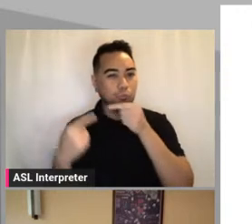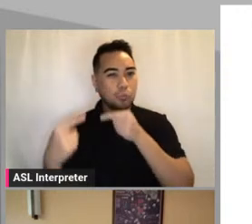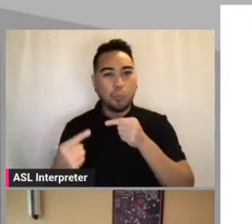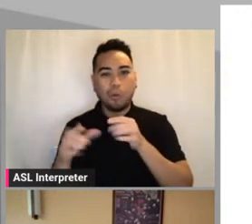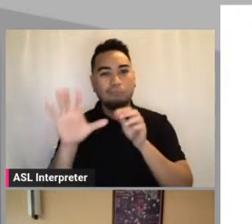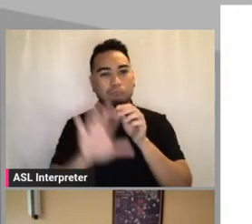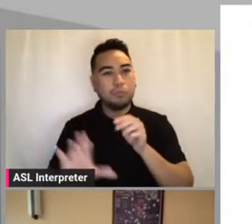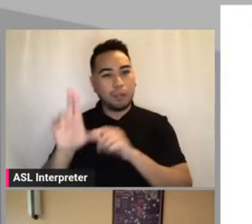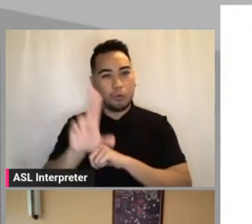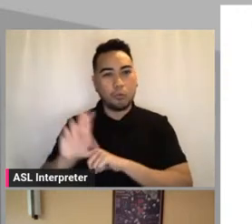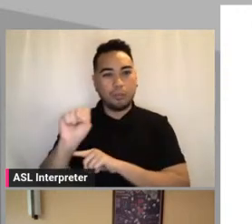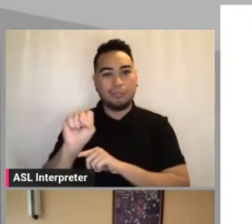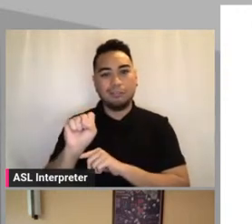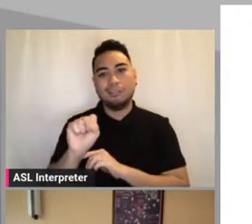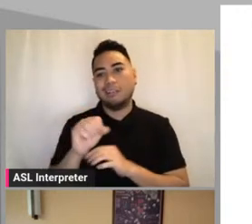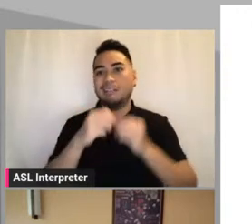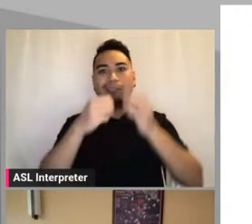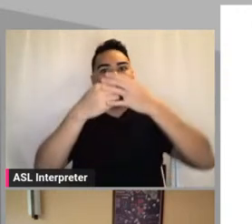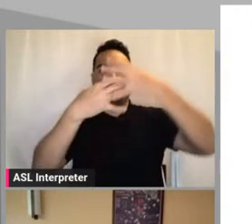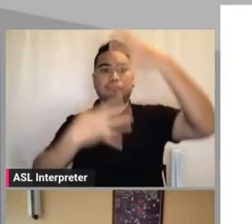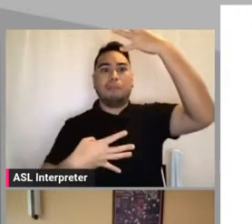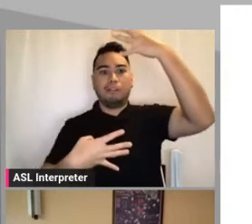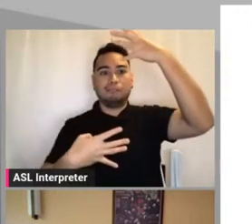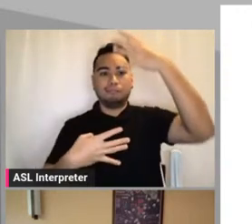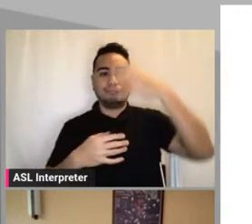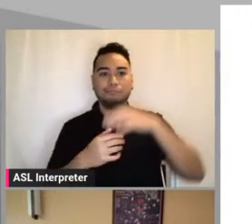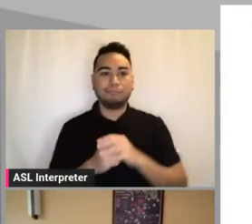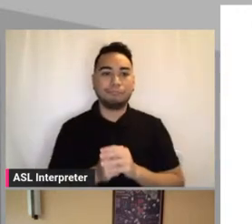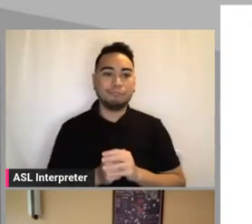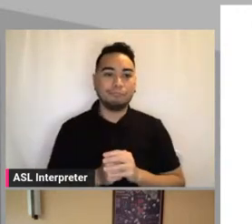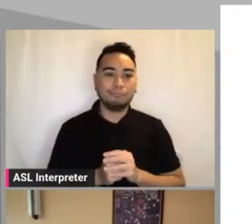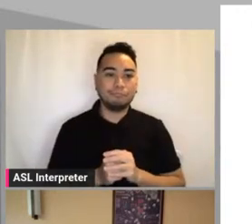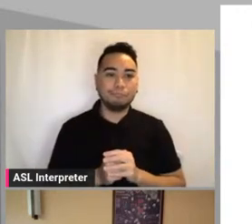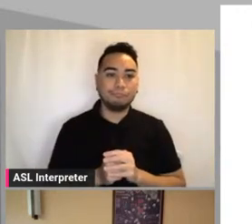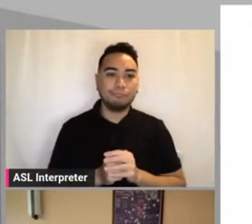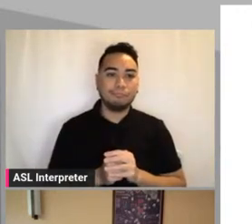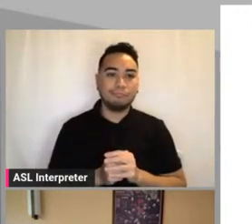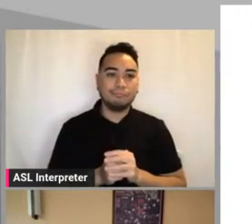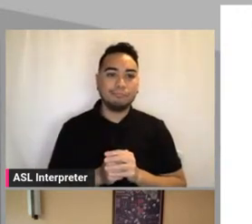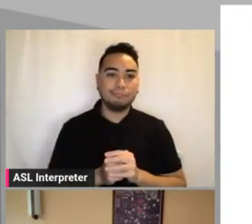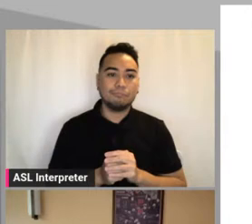and a whole bunch of other things. Truly a